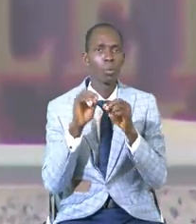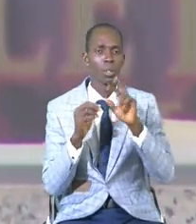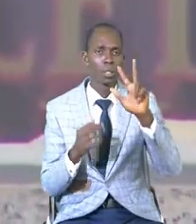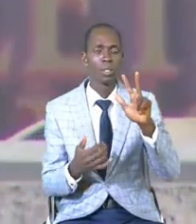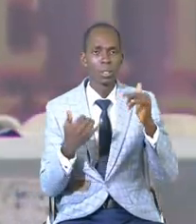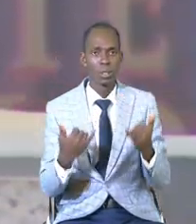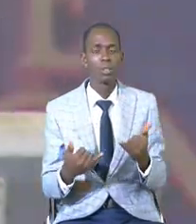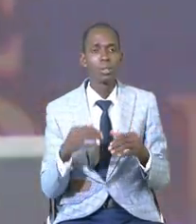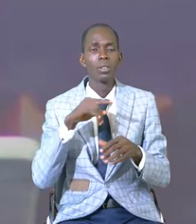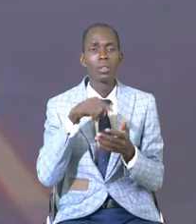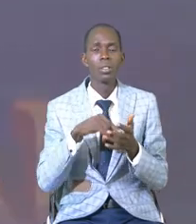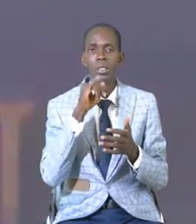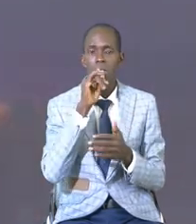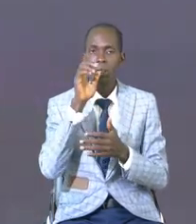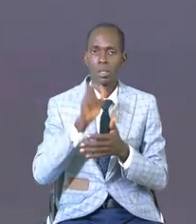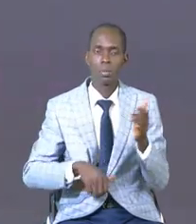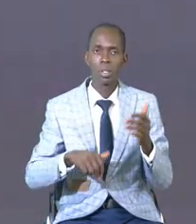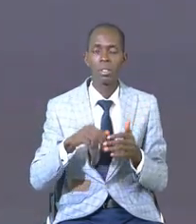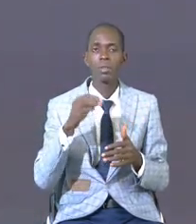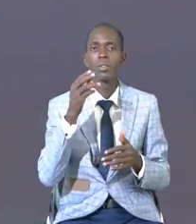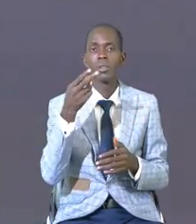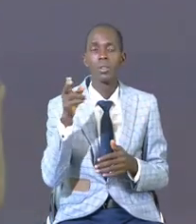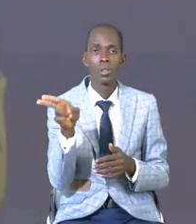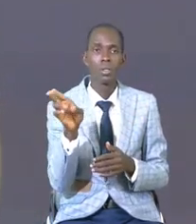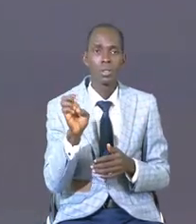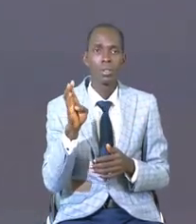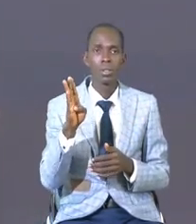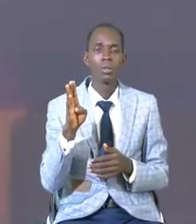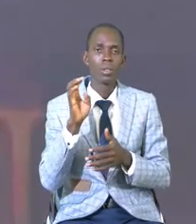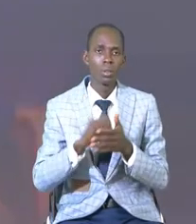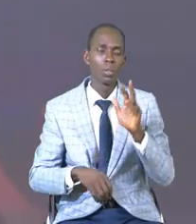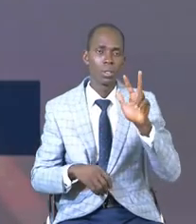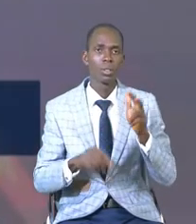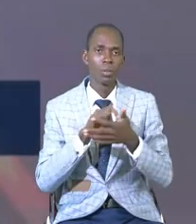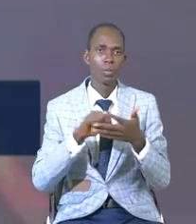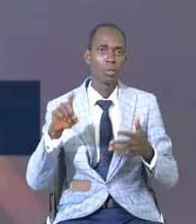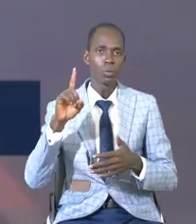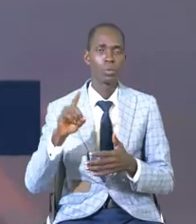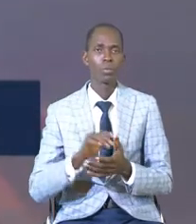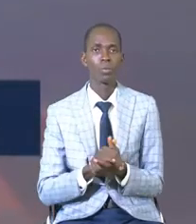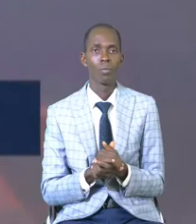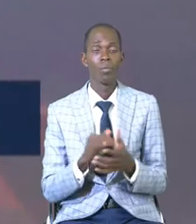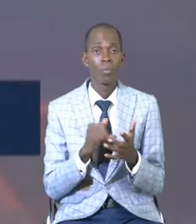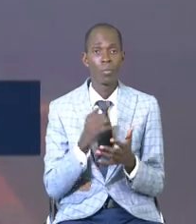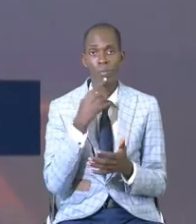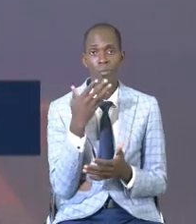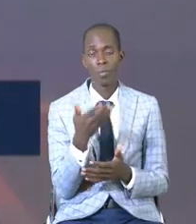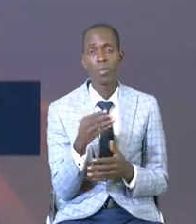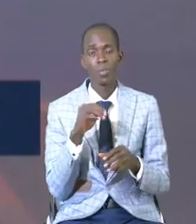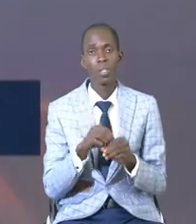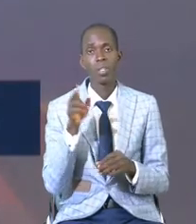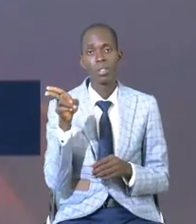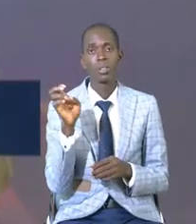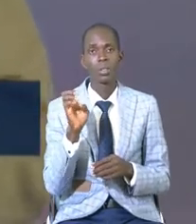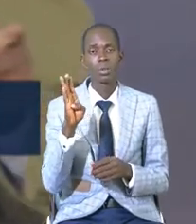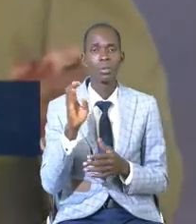of Hebrews. Hebrews chapter 3. And look at chapter 1, chapter 3, verse 1. It says in Hebrews chapter 3, looking